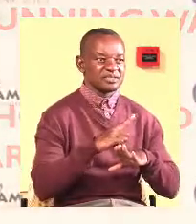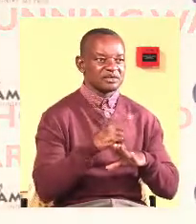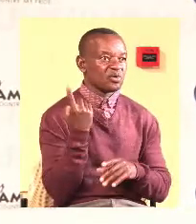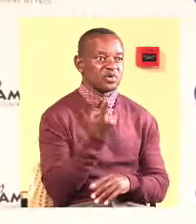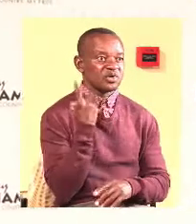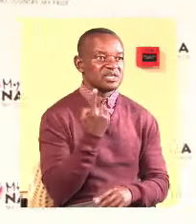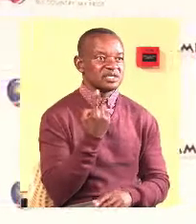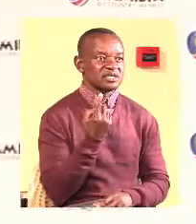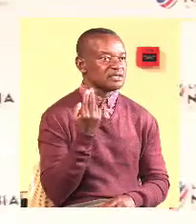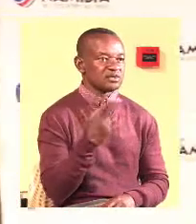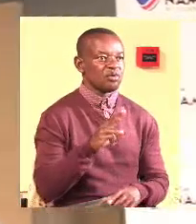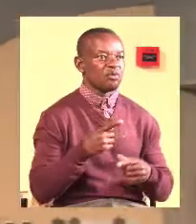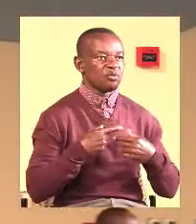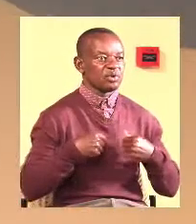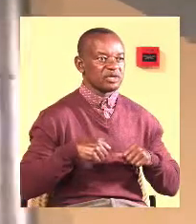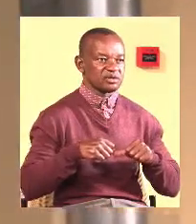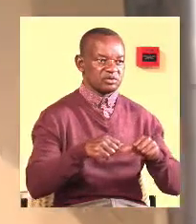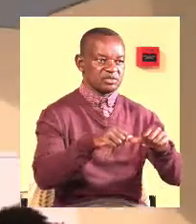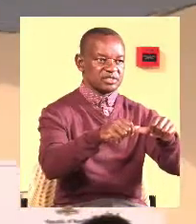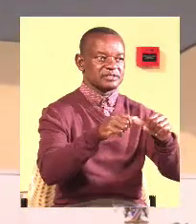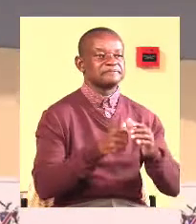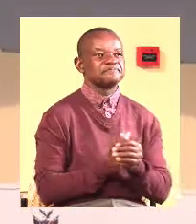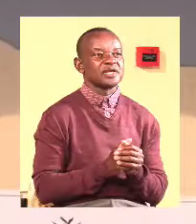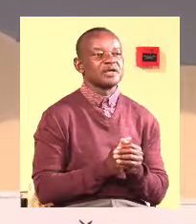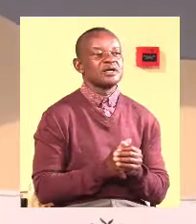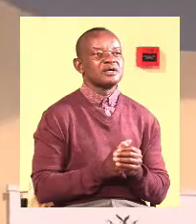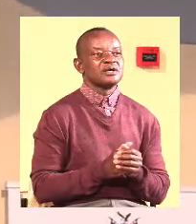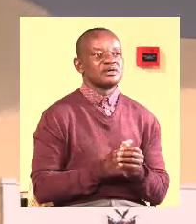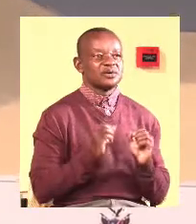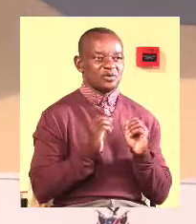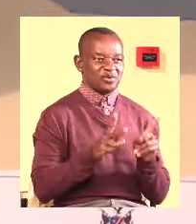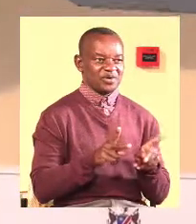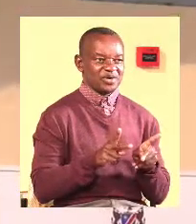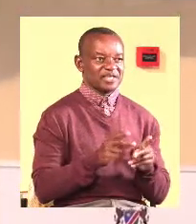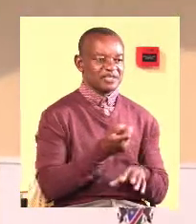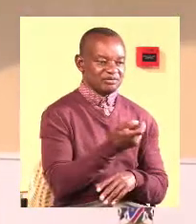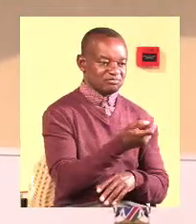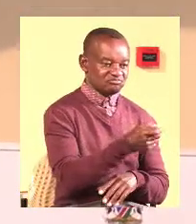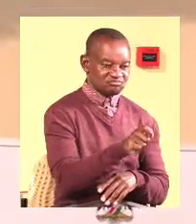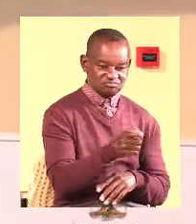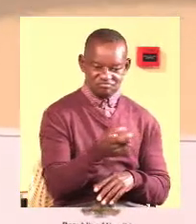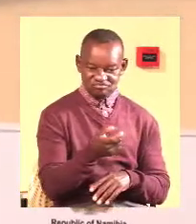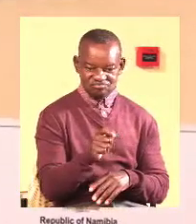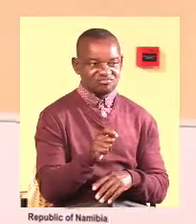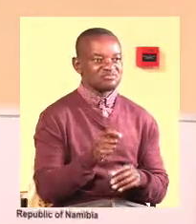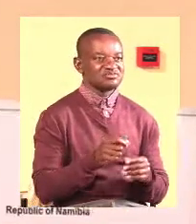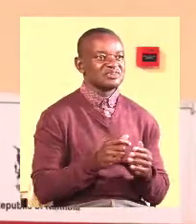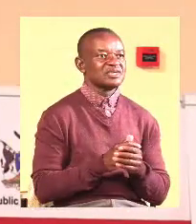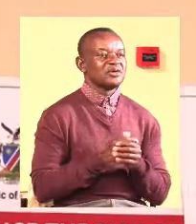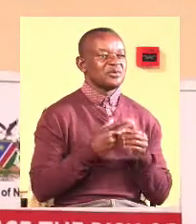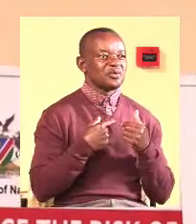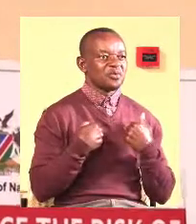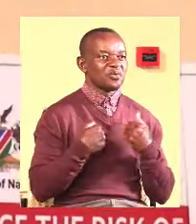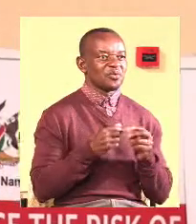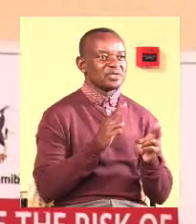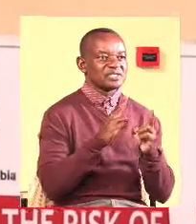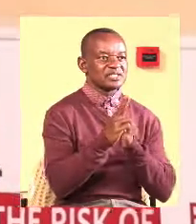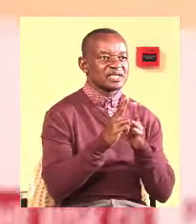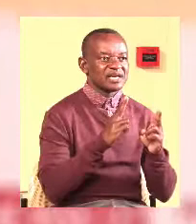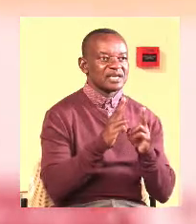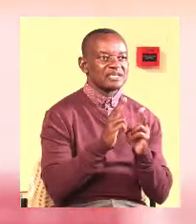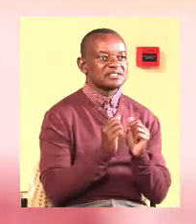of lockdown, we talk of community engagement. How do we do that without violating